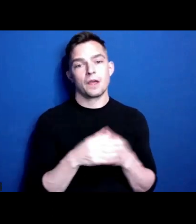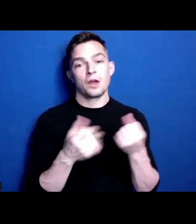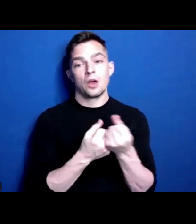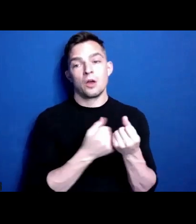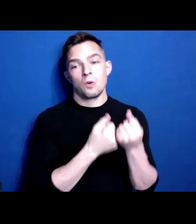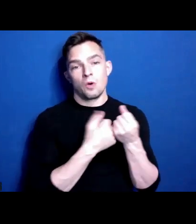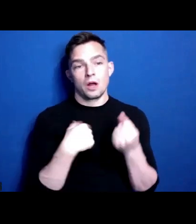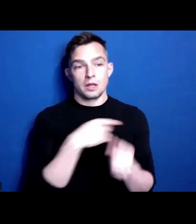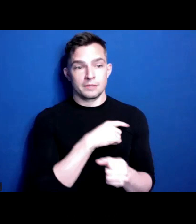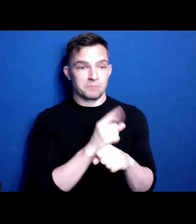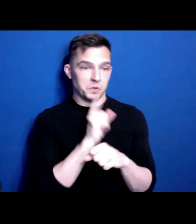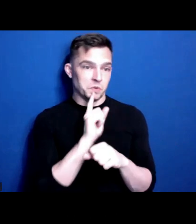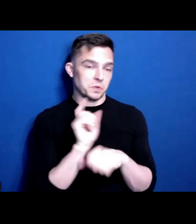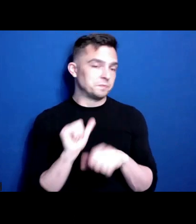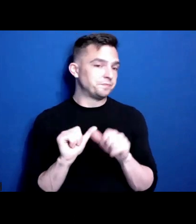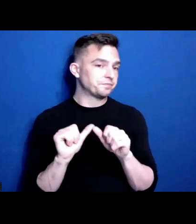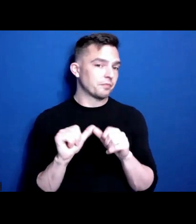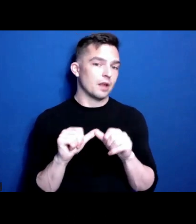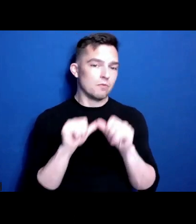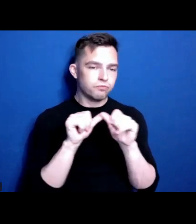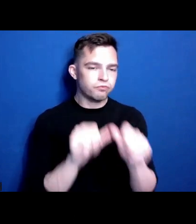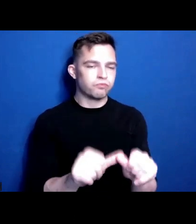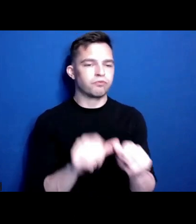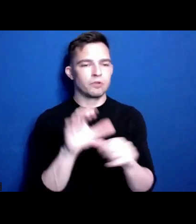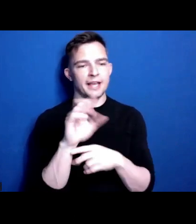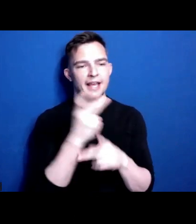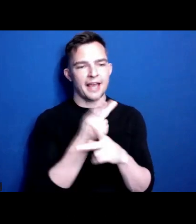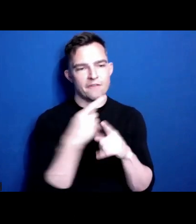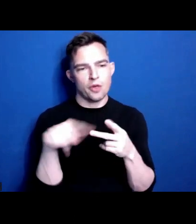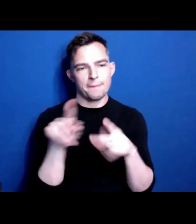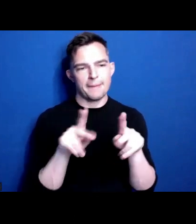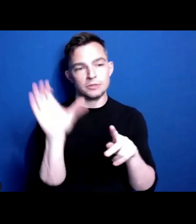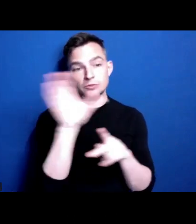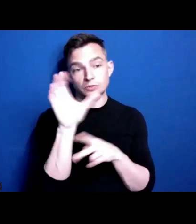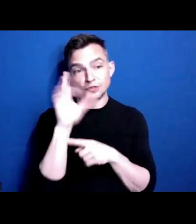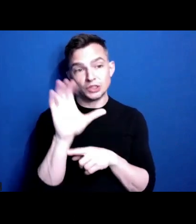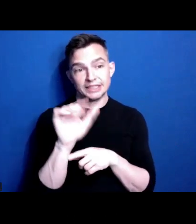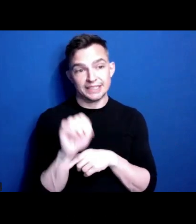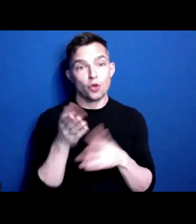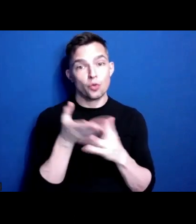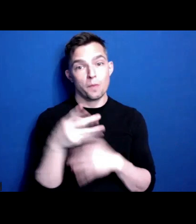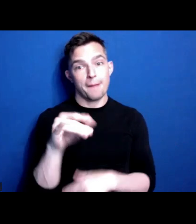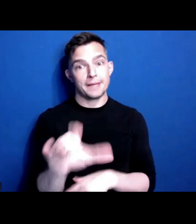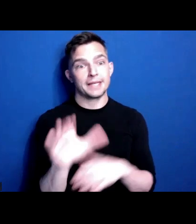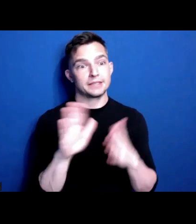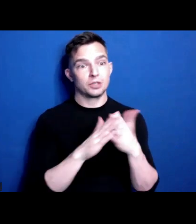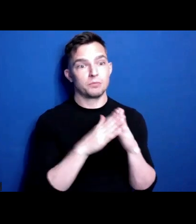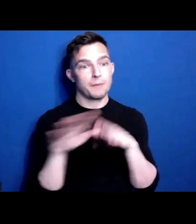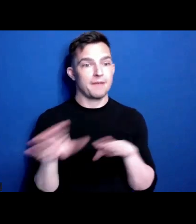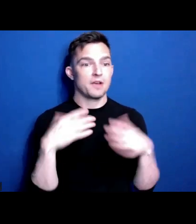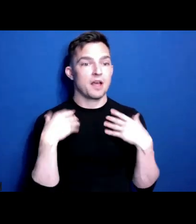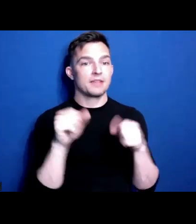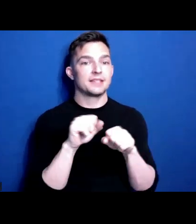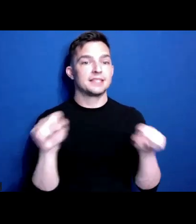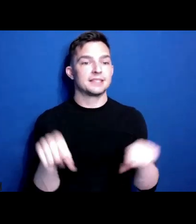in making sure that there's a continuum of care for those individuals seeking care through the public community behavioral health clinic